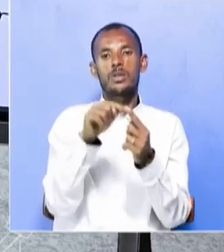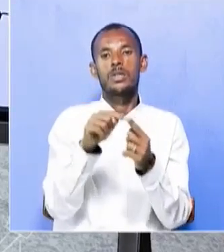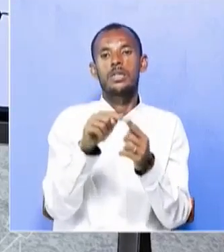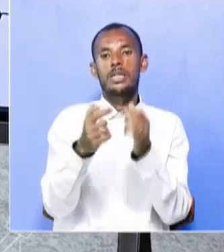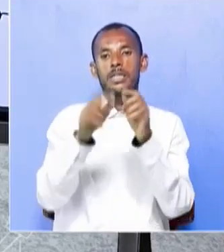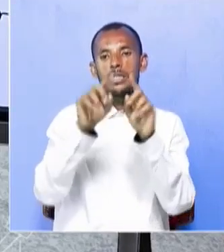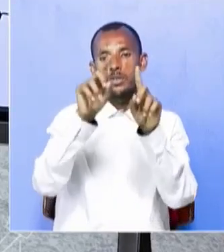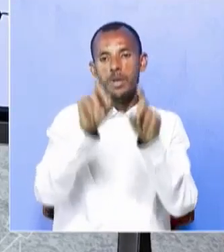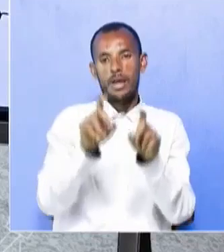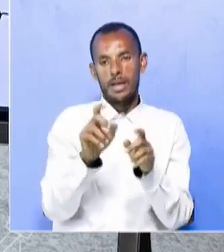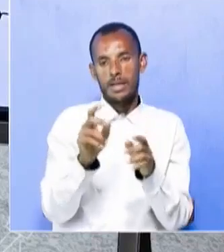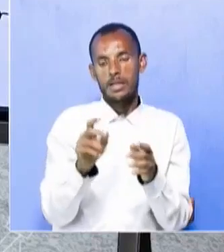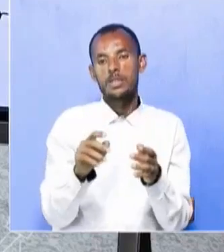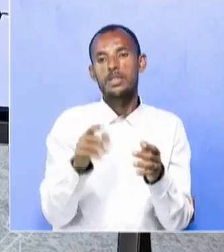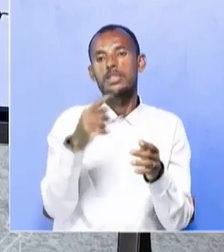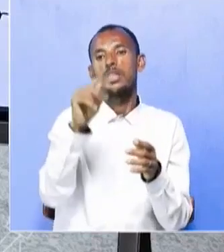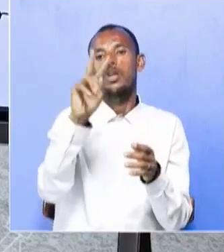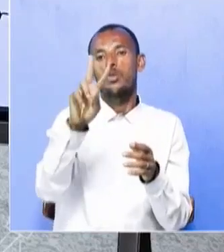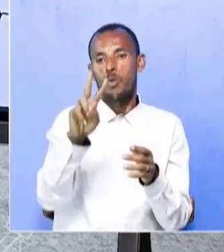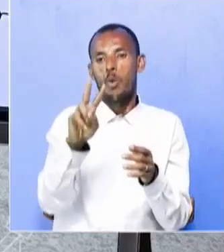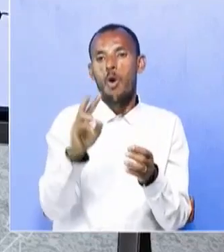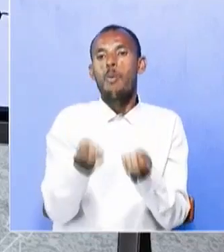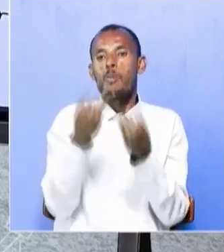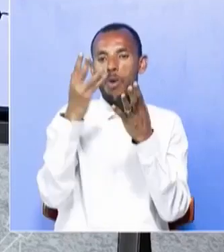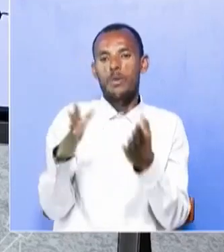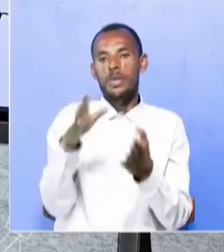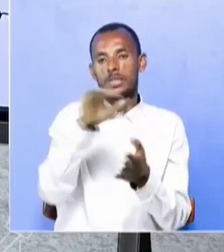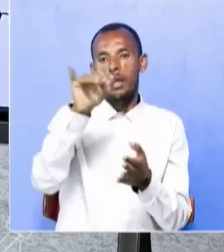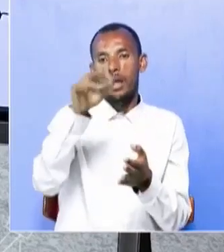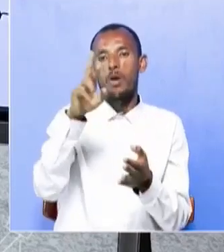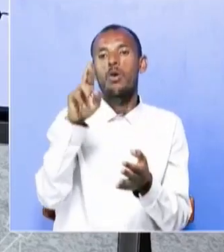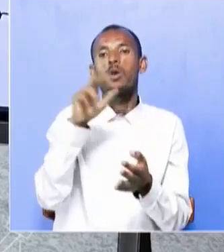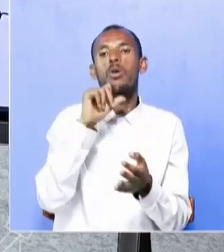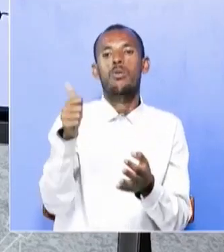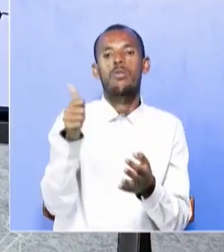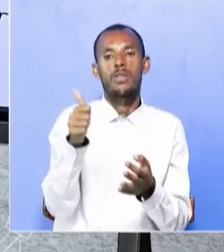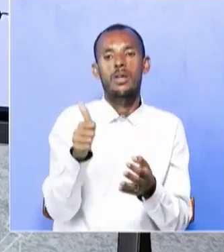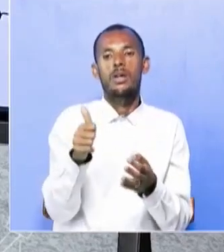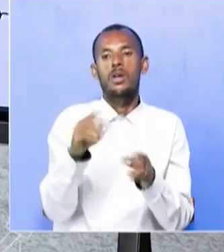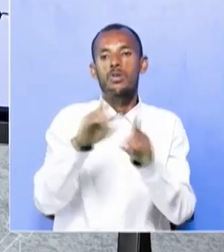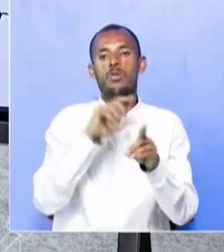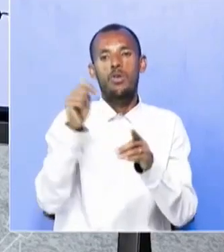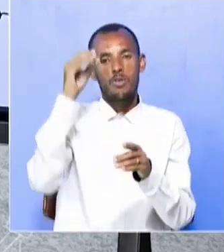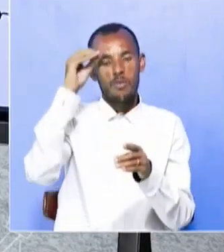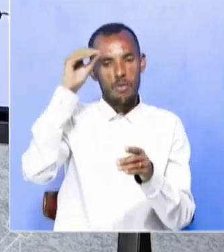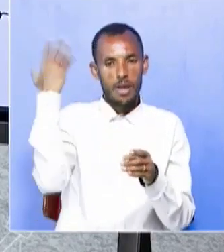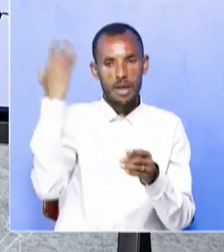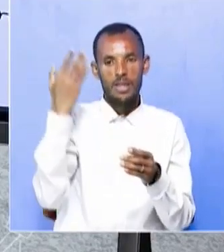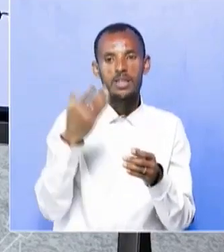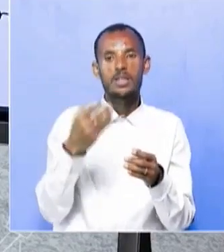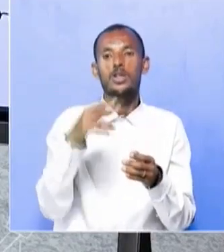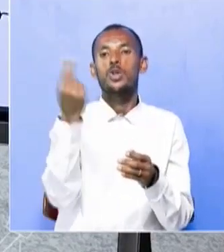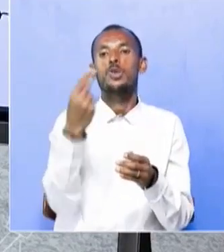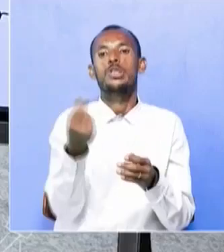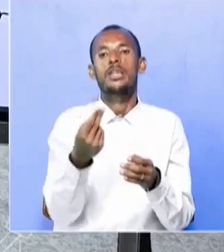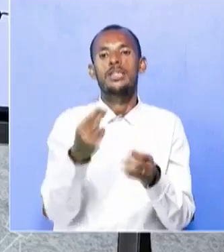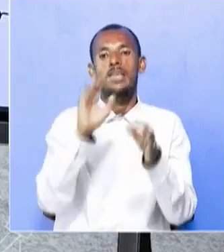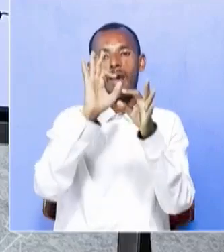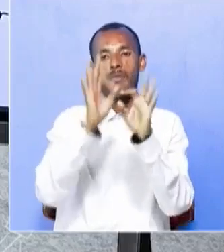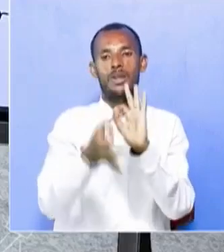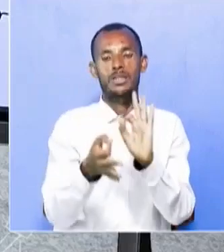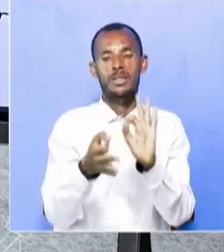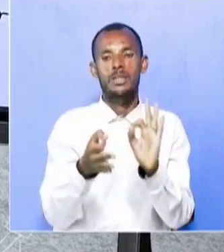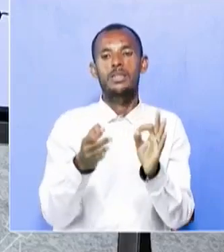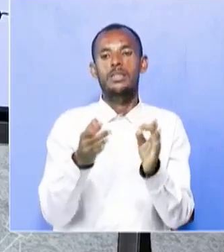check whether the two polygons are similar or not, don't forget to properly apply the definition that